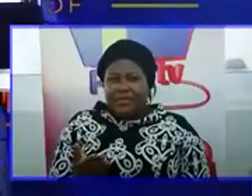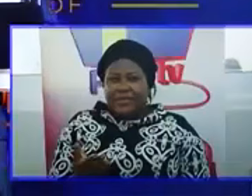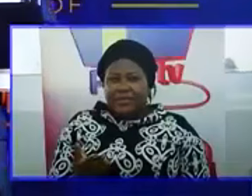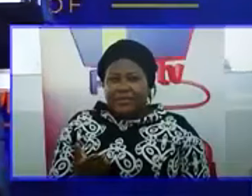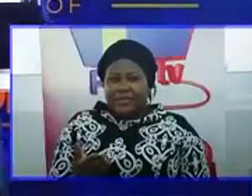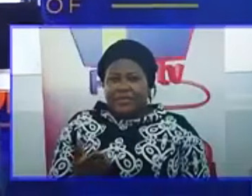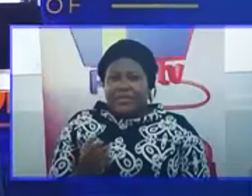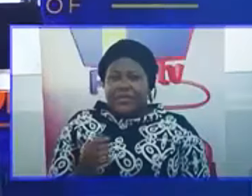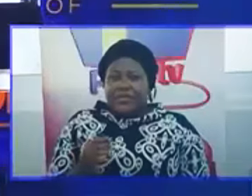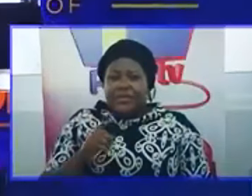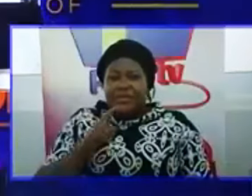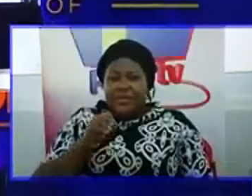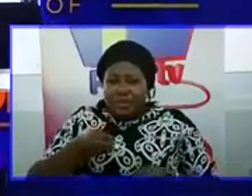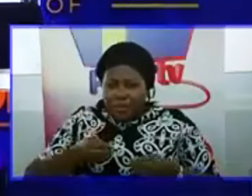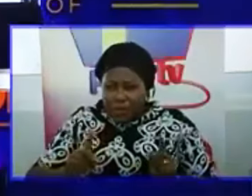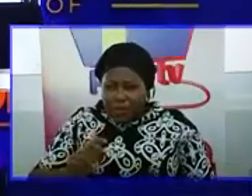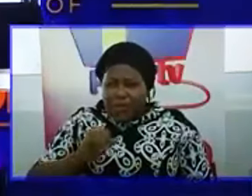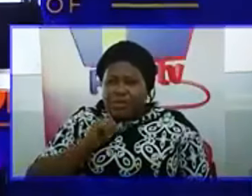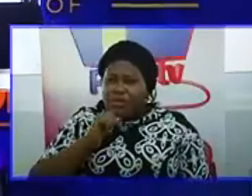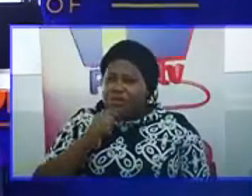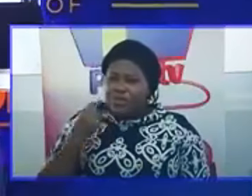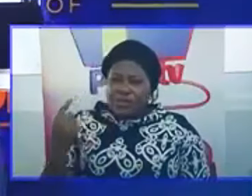It's not always available. And it's not permanent.